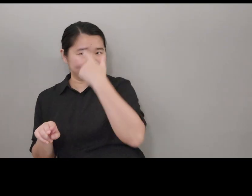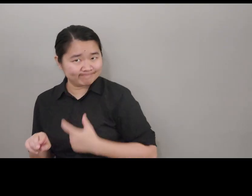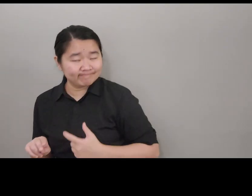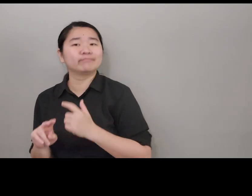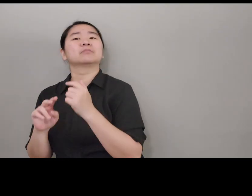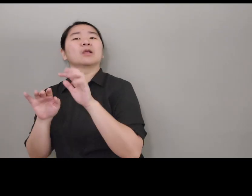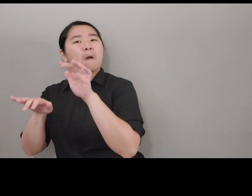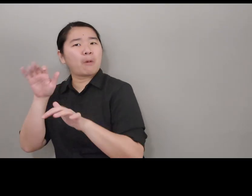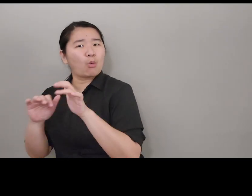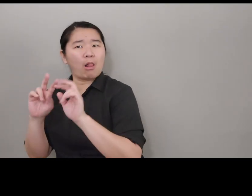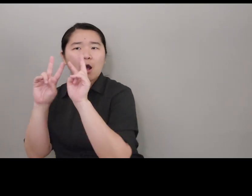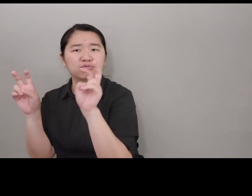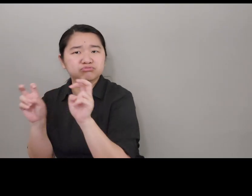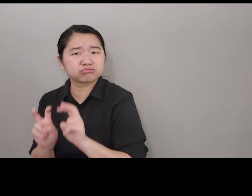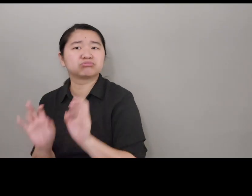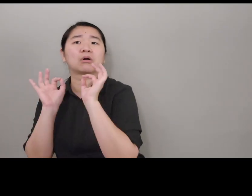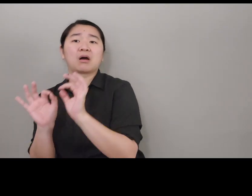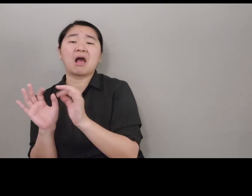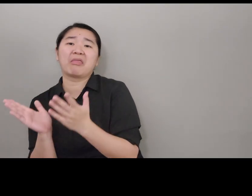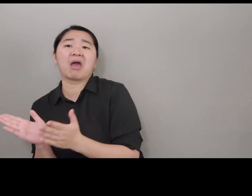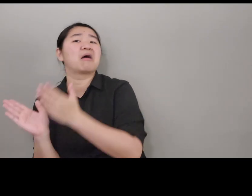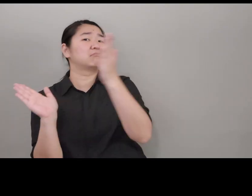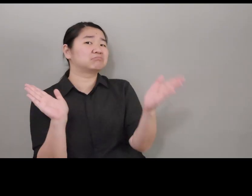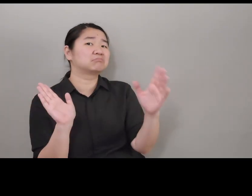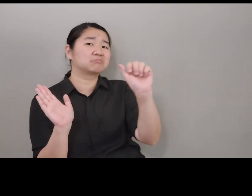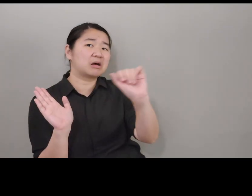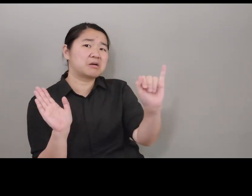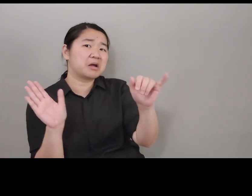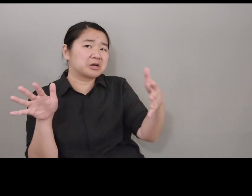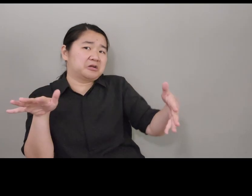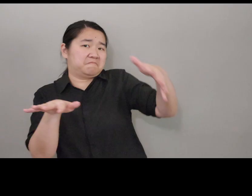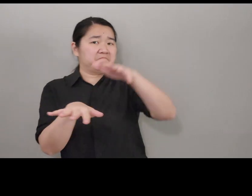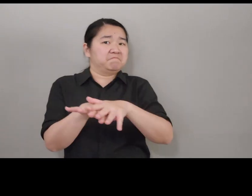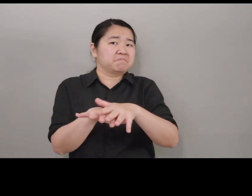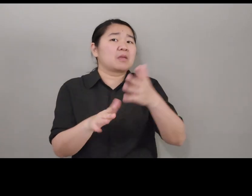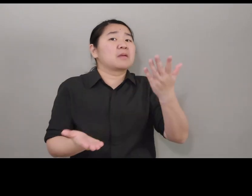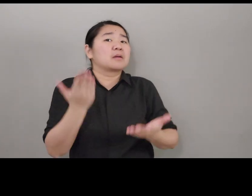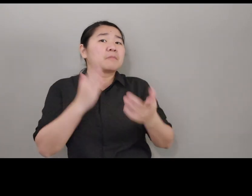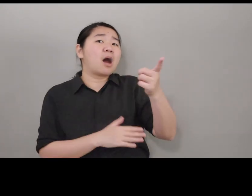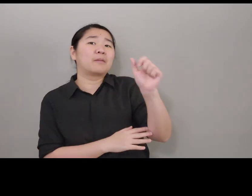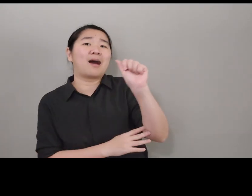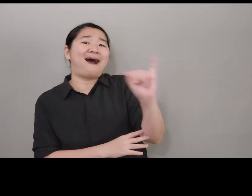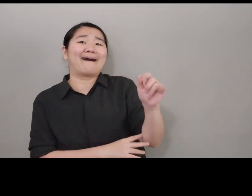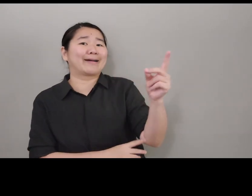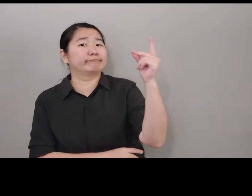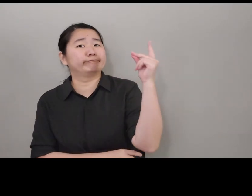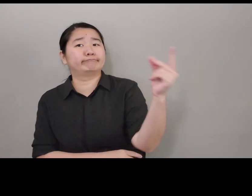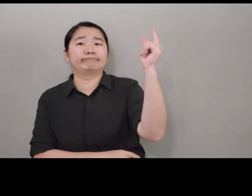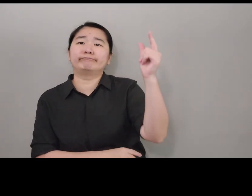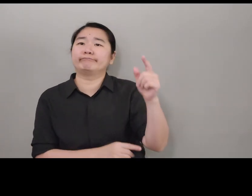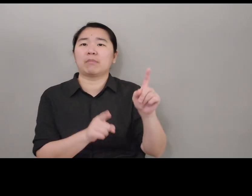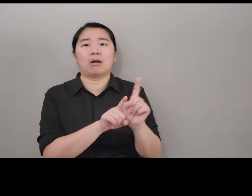you find, what is it that gives you a robust answer when it comes to using AI? It's very easy to say AI